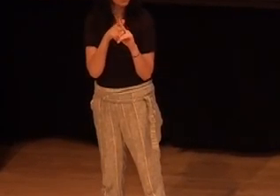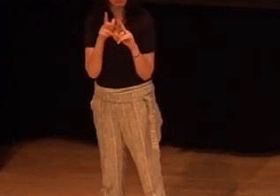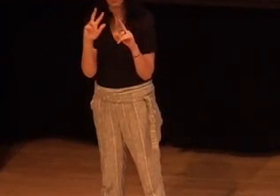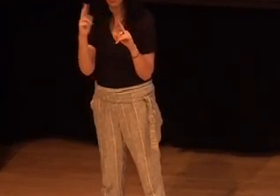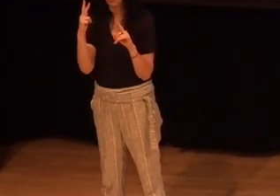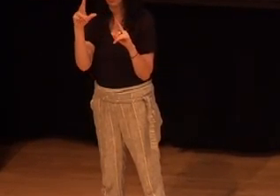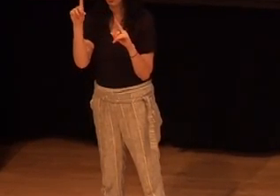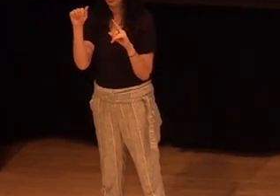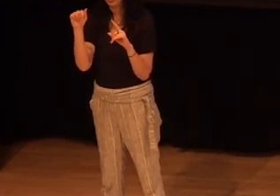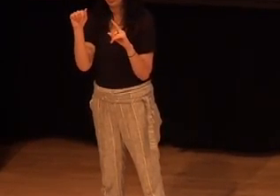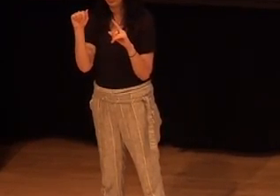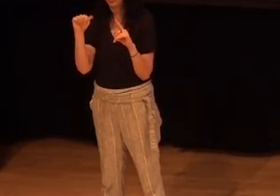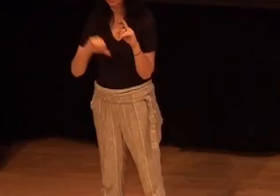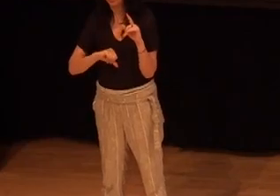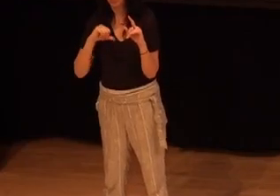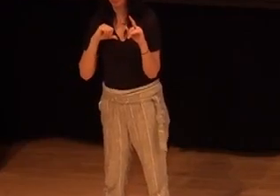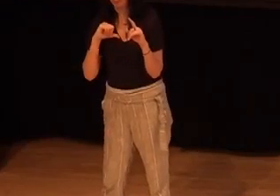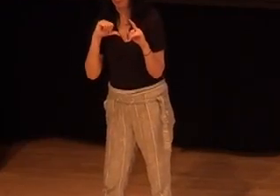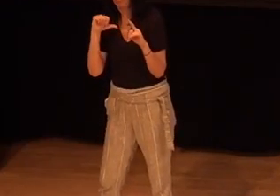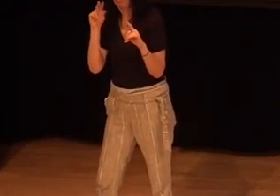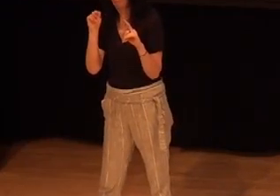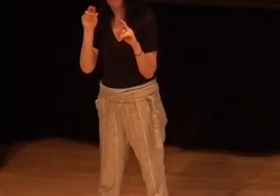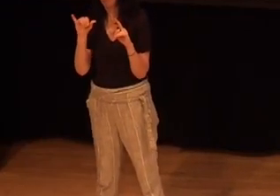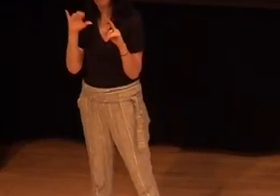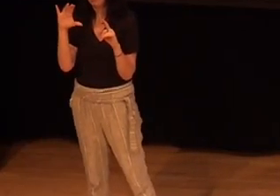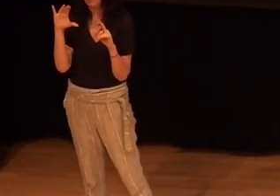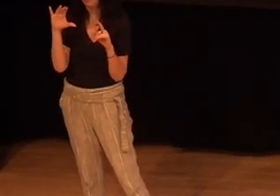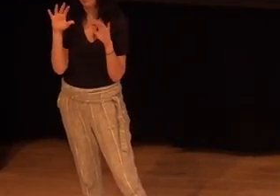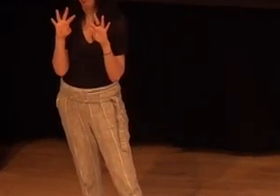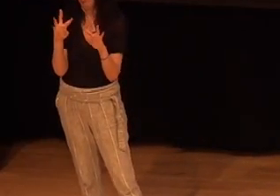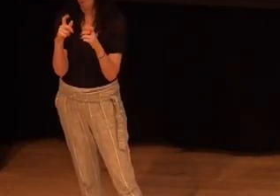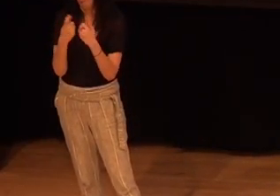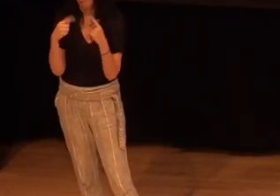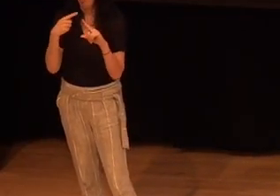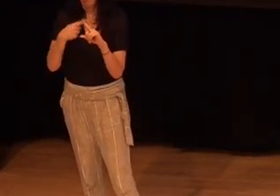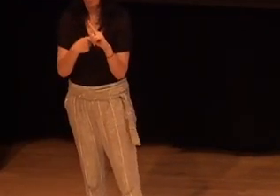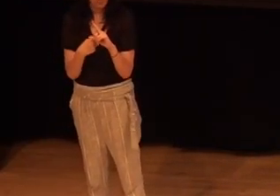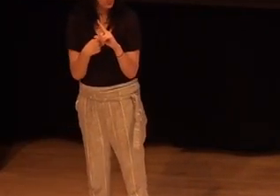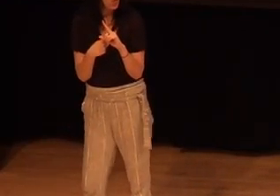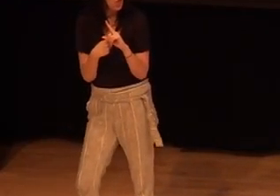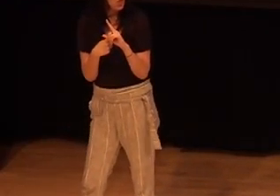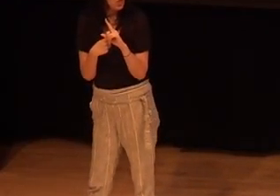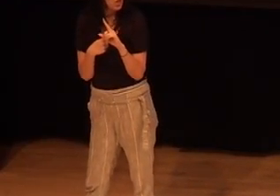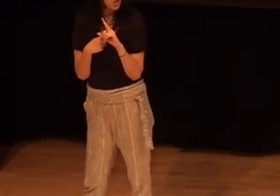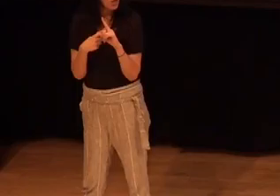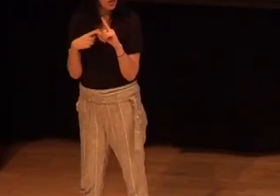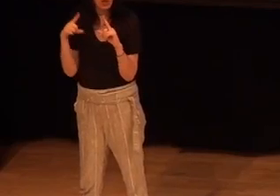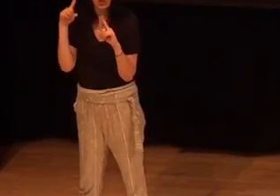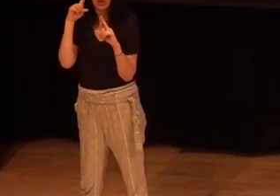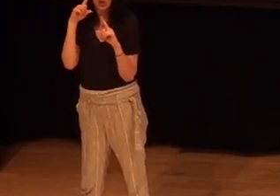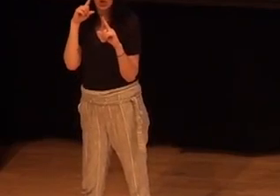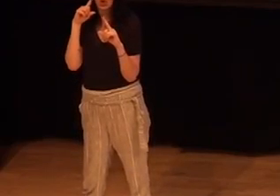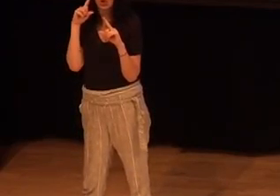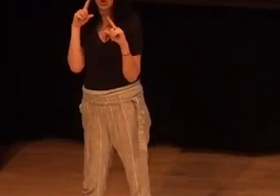Disability Pride NYC parade is coming in a month or so. And I've heard discussion of the parade